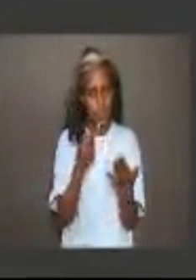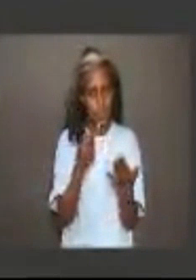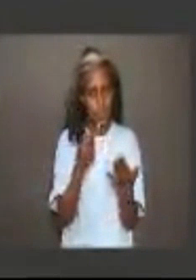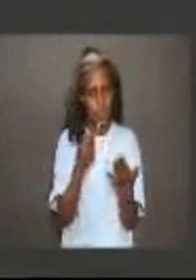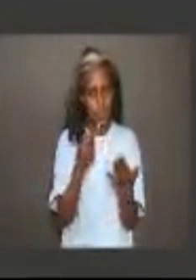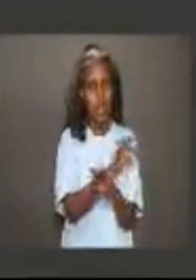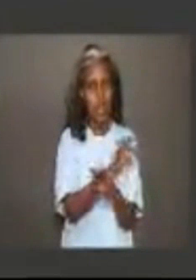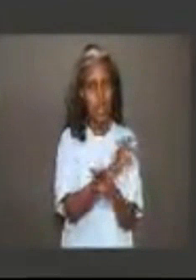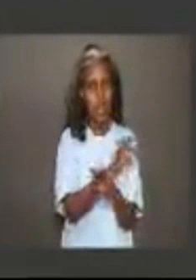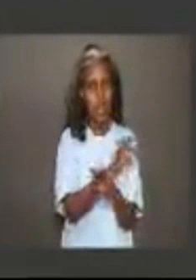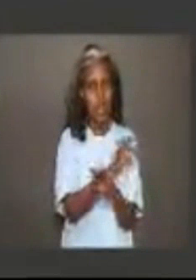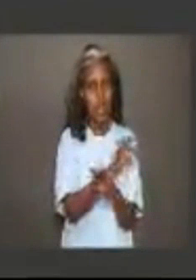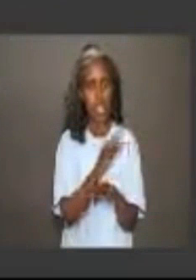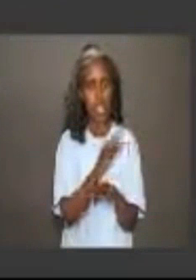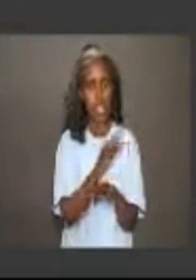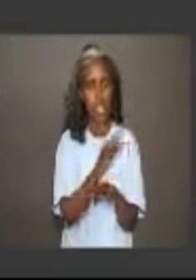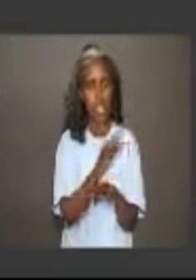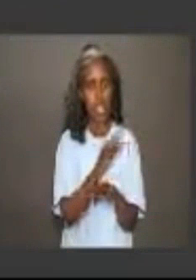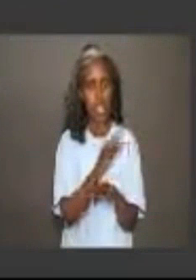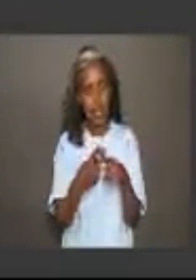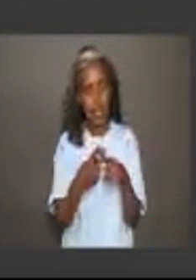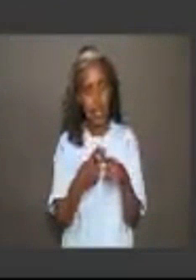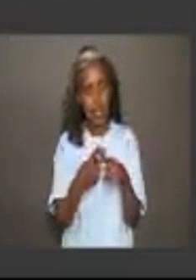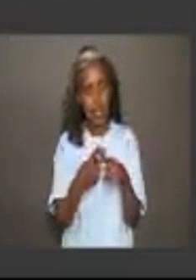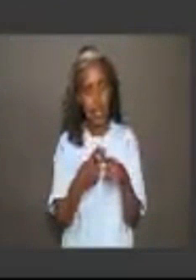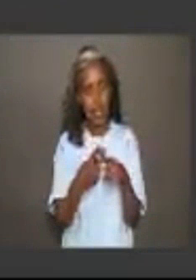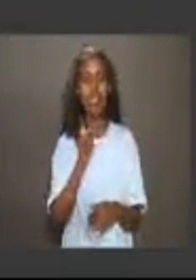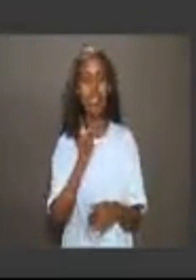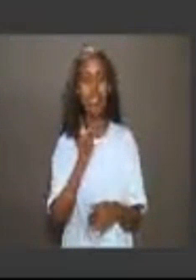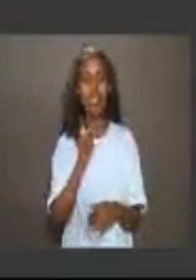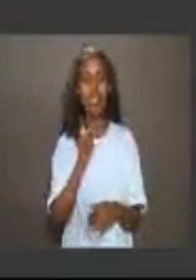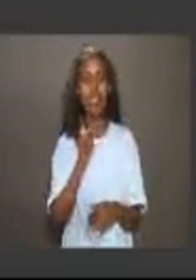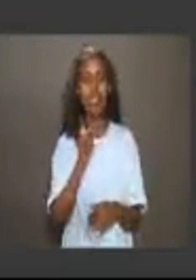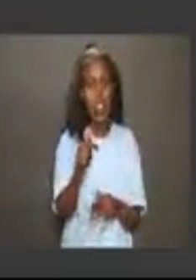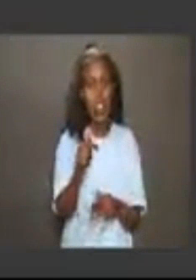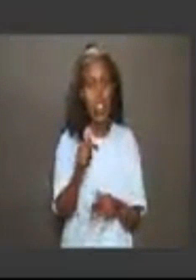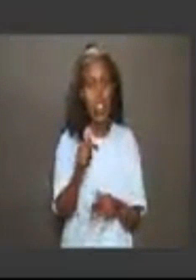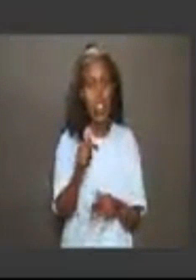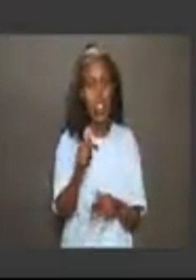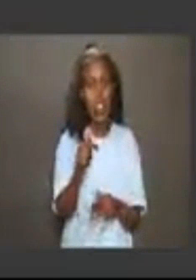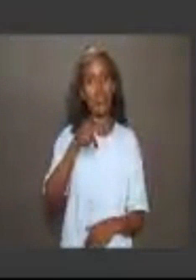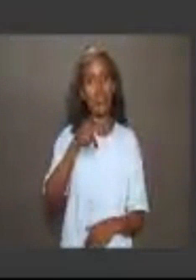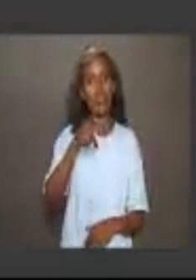and itself, is called a prime number.